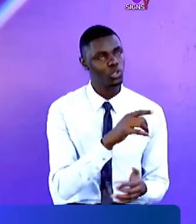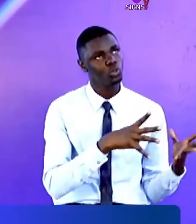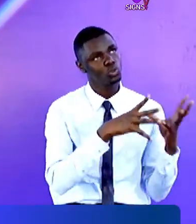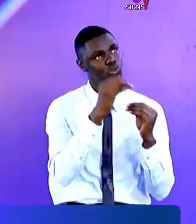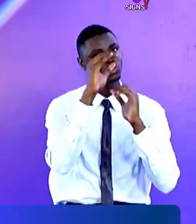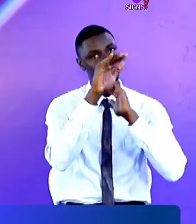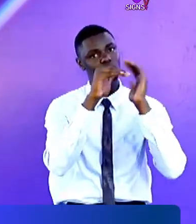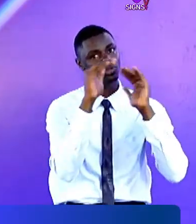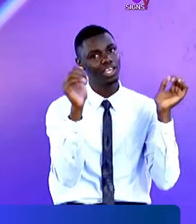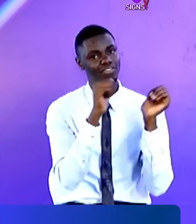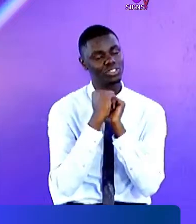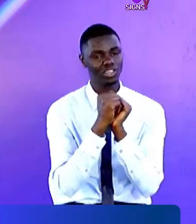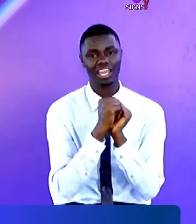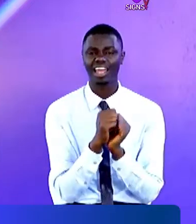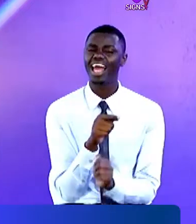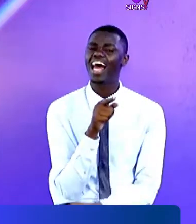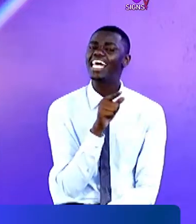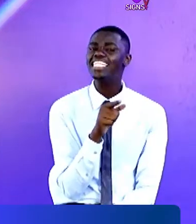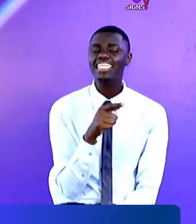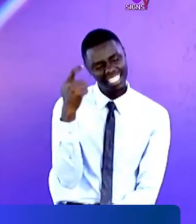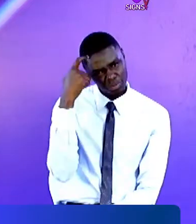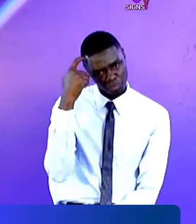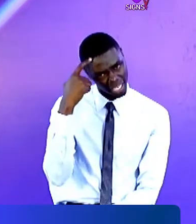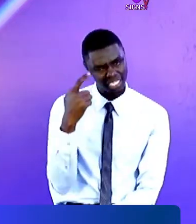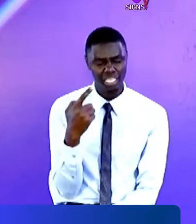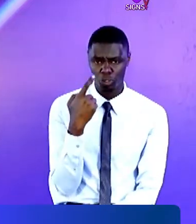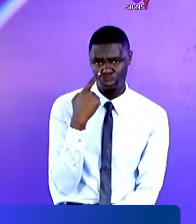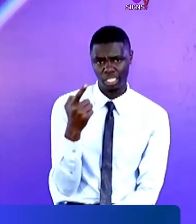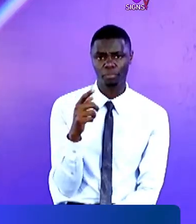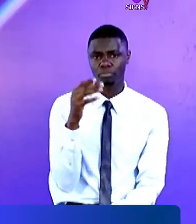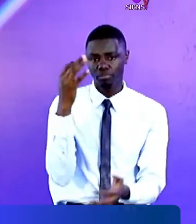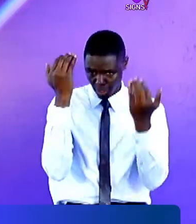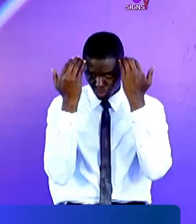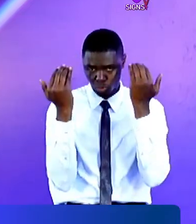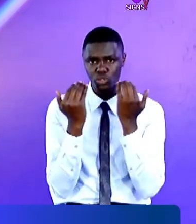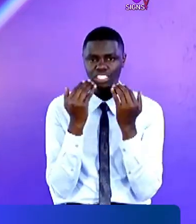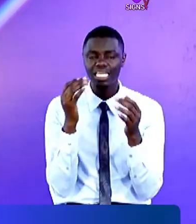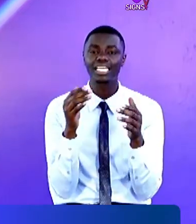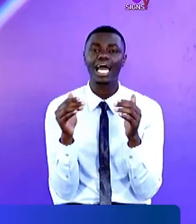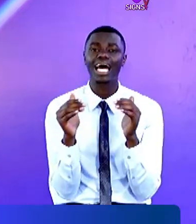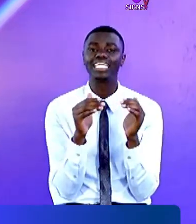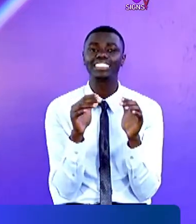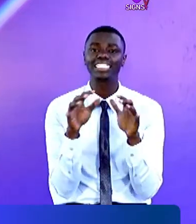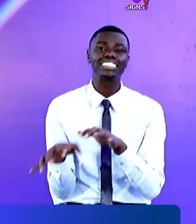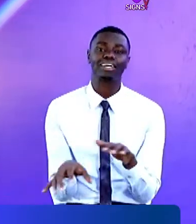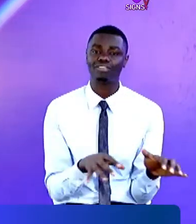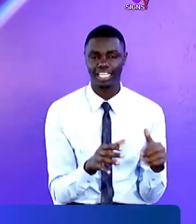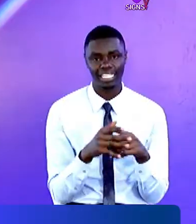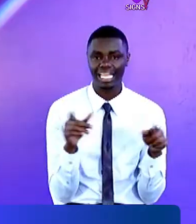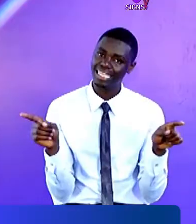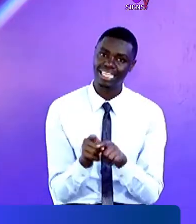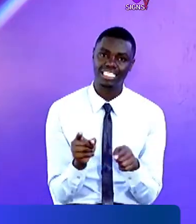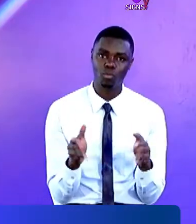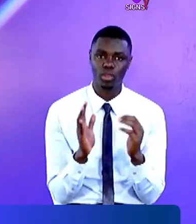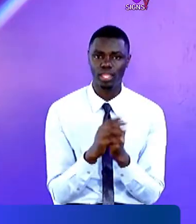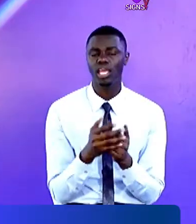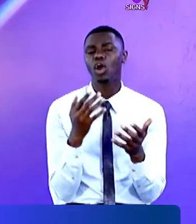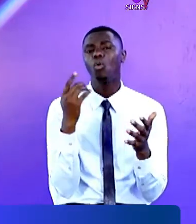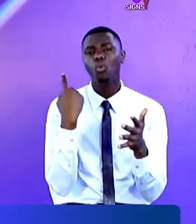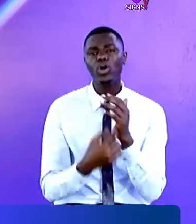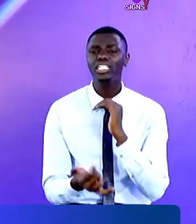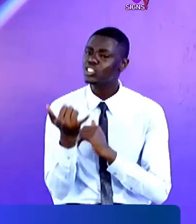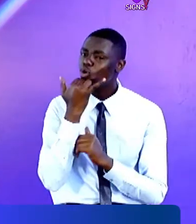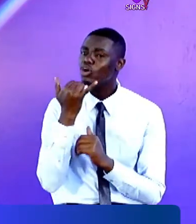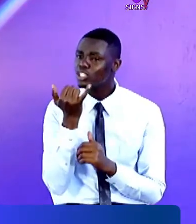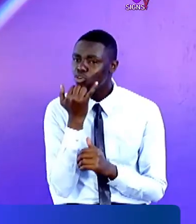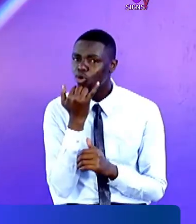together. So in this kind of mindset, you realize that judiciary is suffering from the same thing. Yeah. What is wrong, period. What